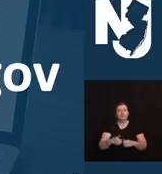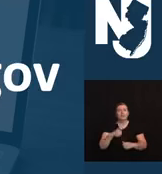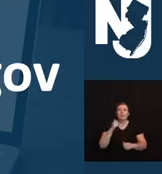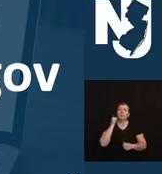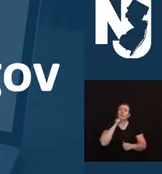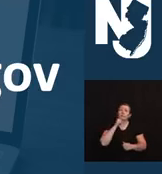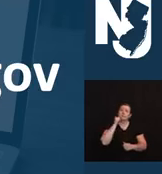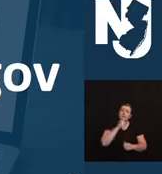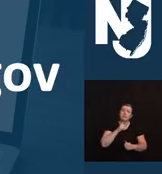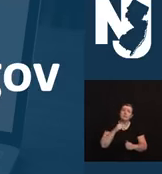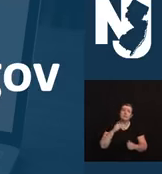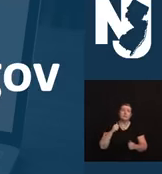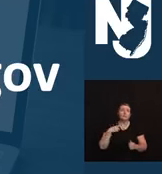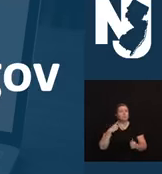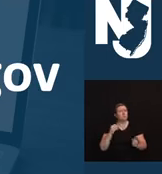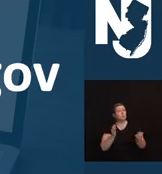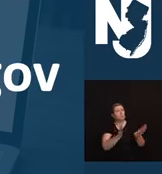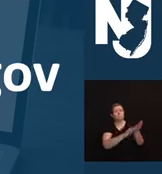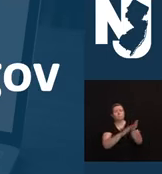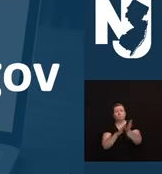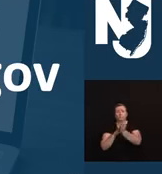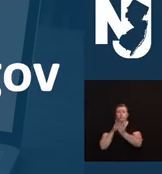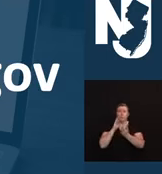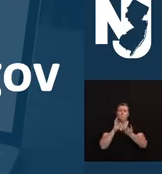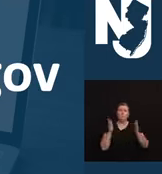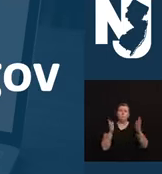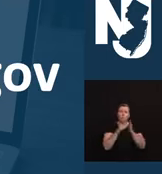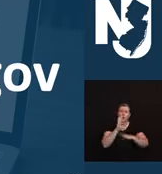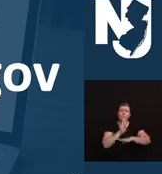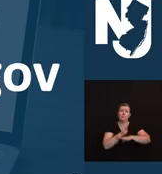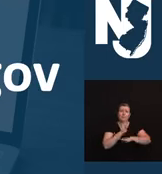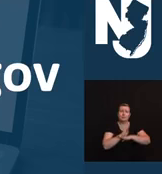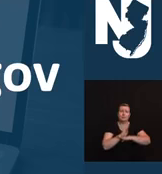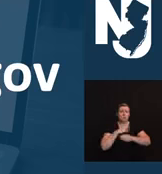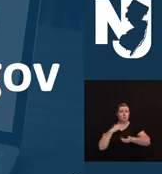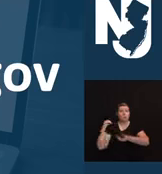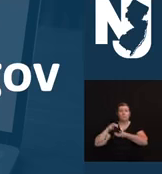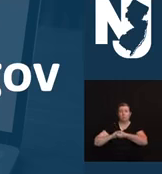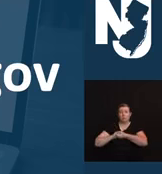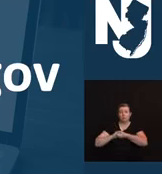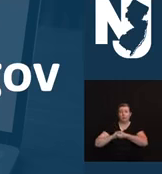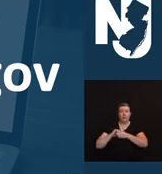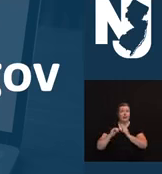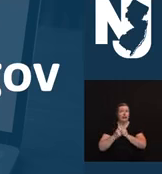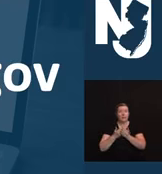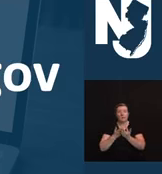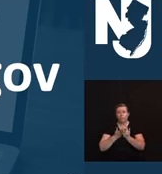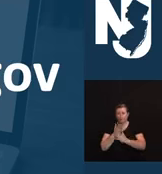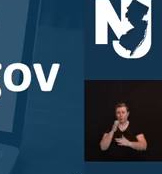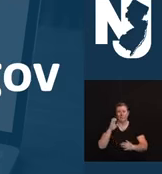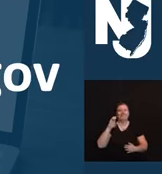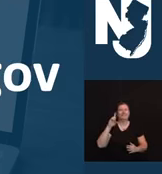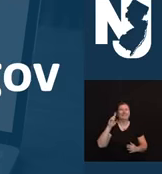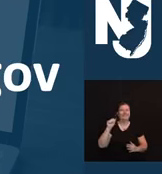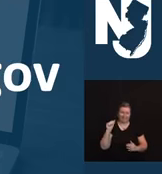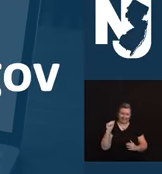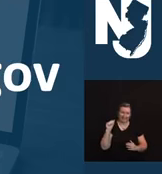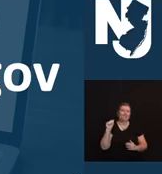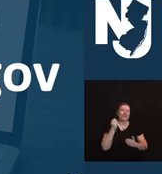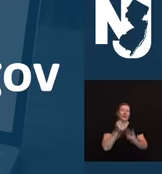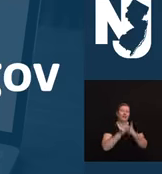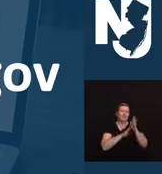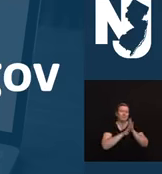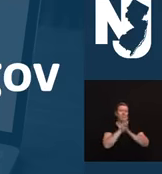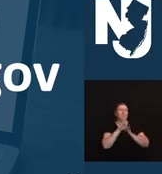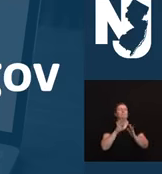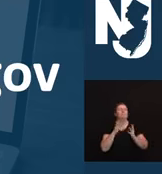the small businesses with which we have partnered through the New Jersey Economic Development Authority so we can all come out of this pandemic